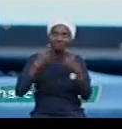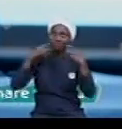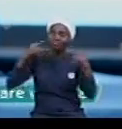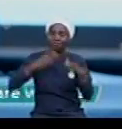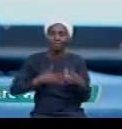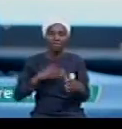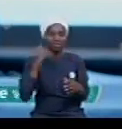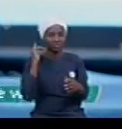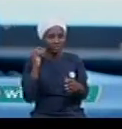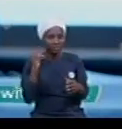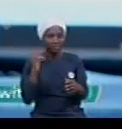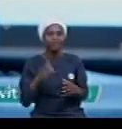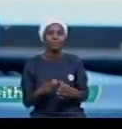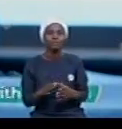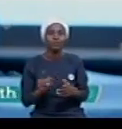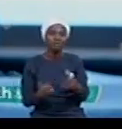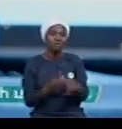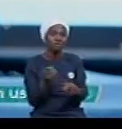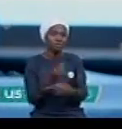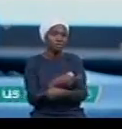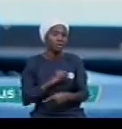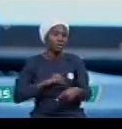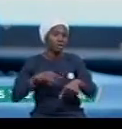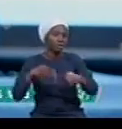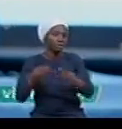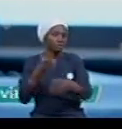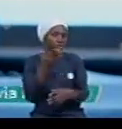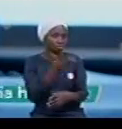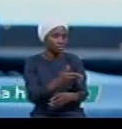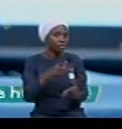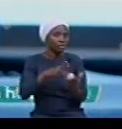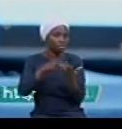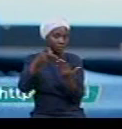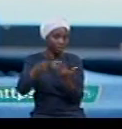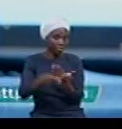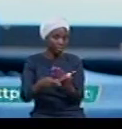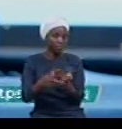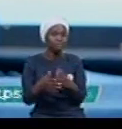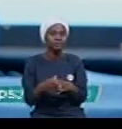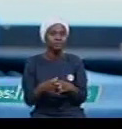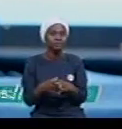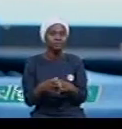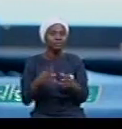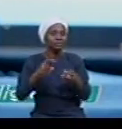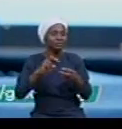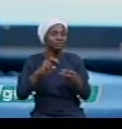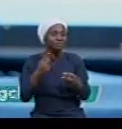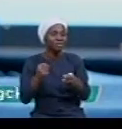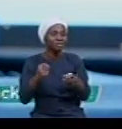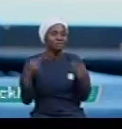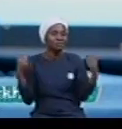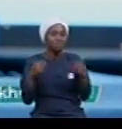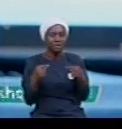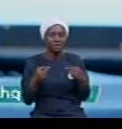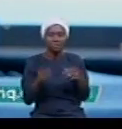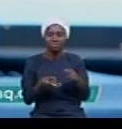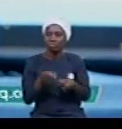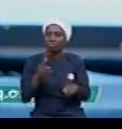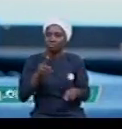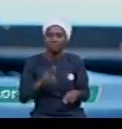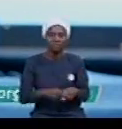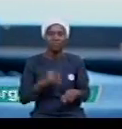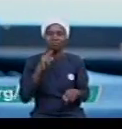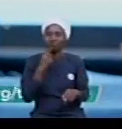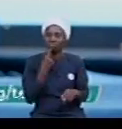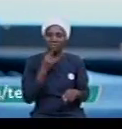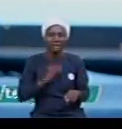ojo akoko ti mo de ibe ibi soji irora yen le debi pe ati soro ti e